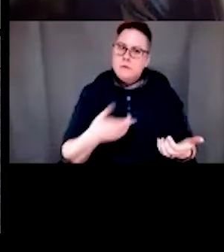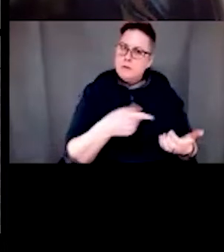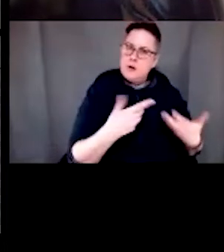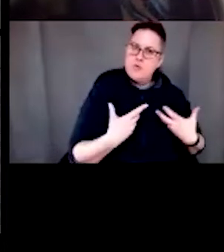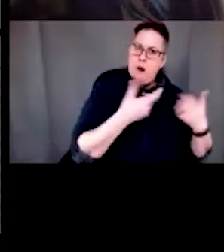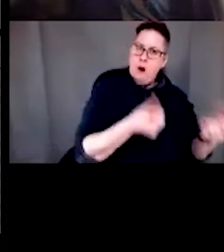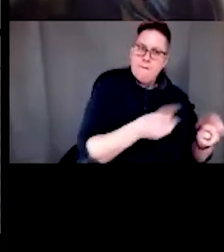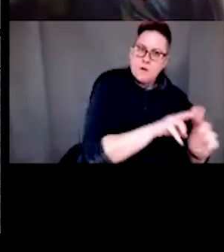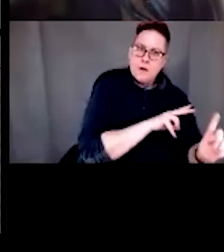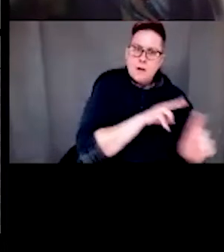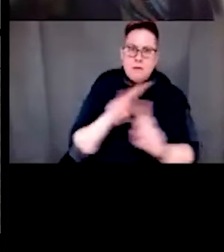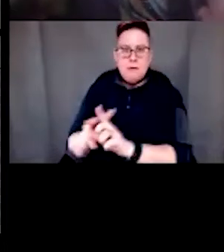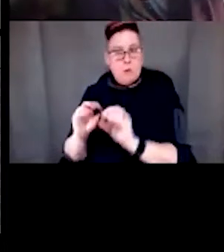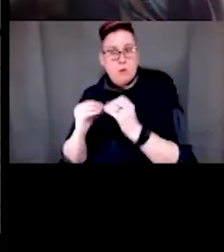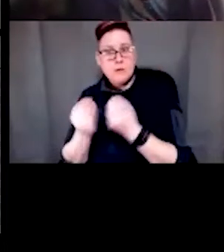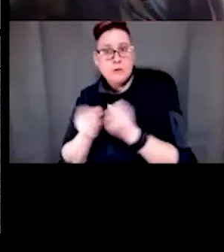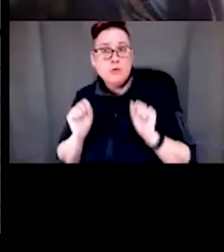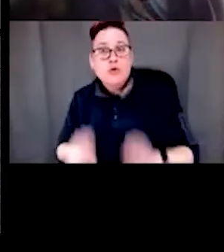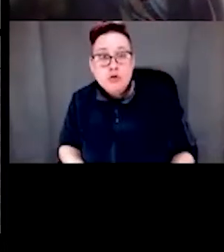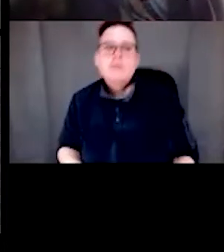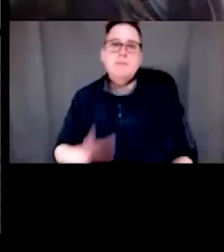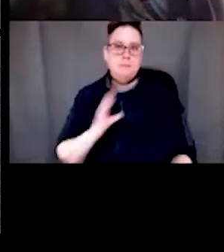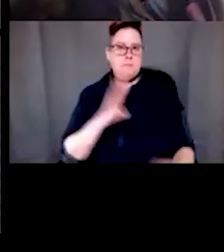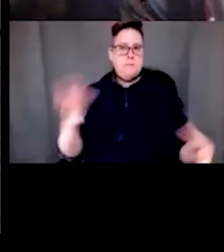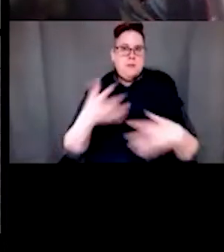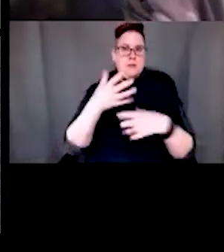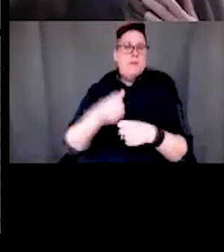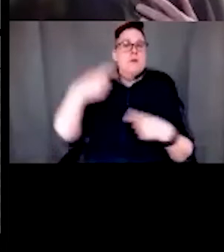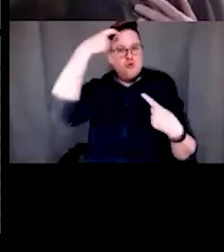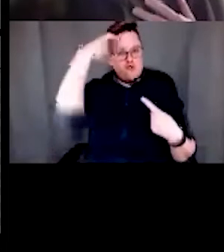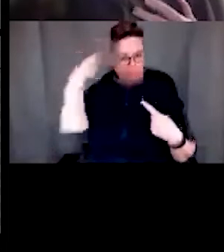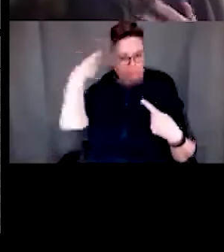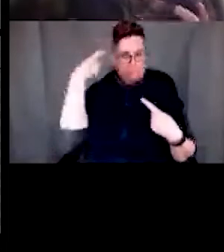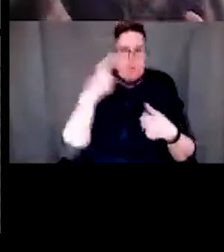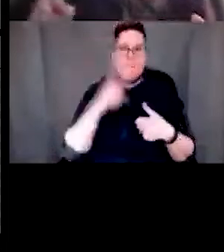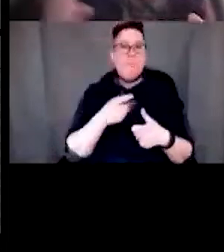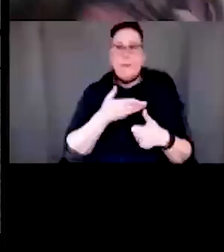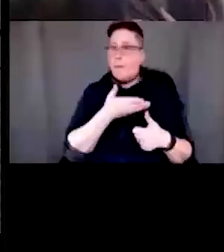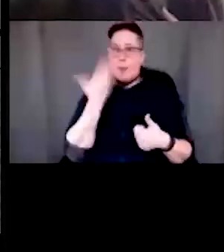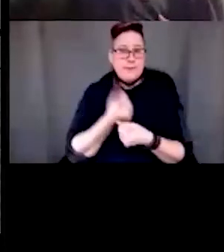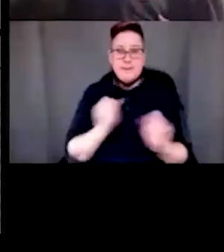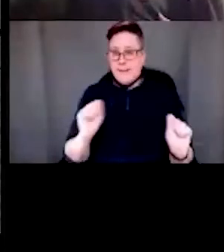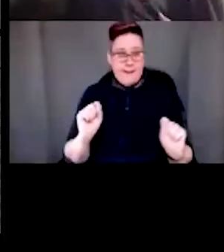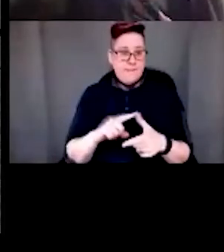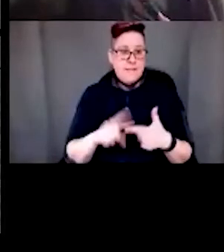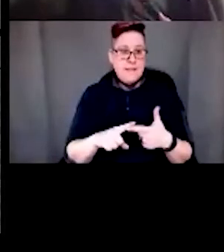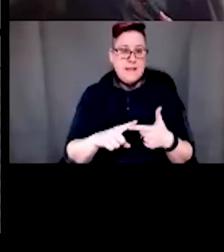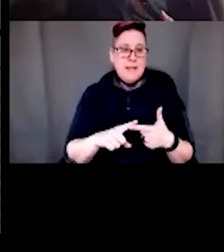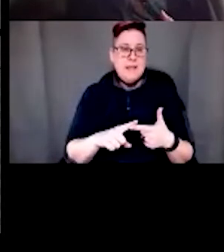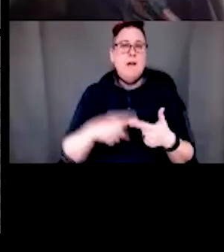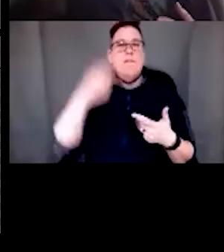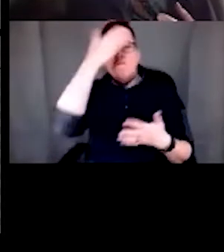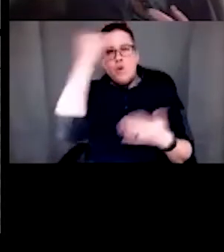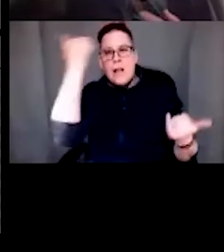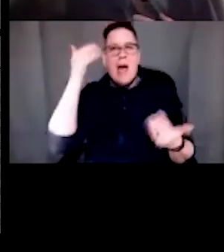to organizations? So let's just summarize the hallmarks of trauma: a lack of safety, amnesia for a distortion